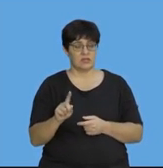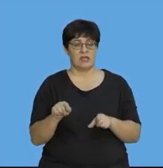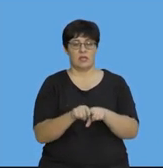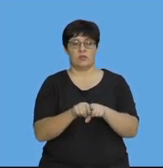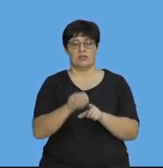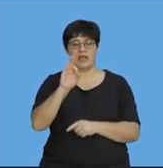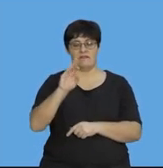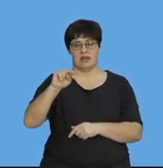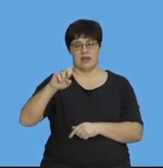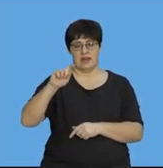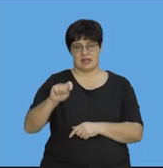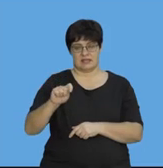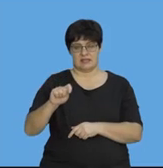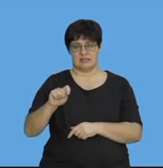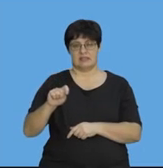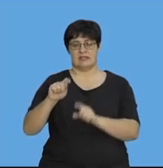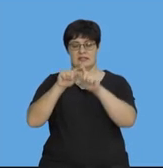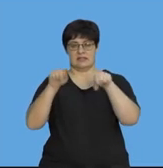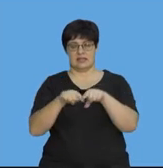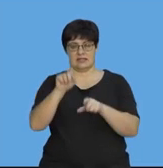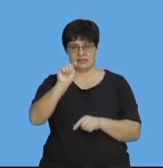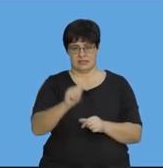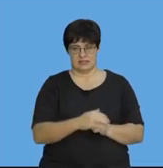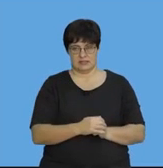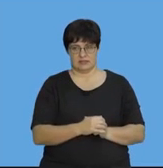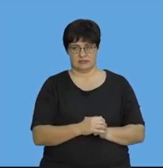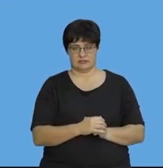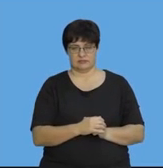which is F net delta T.